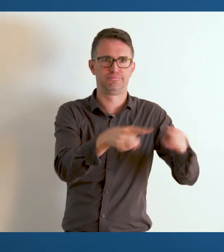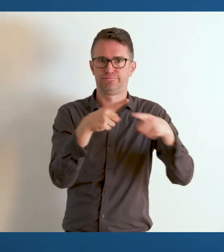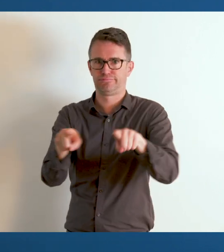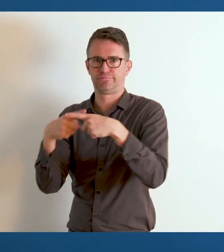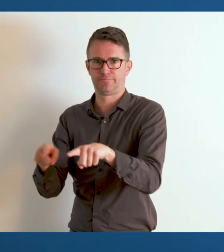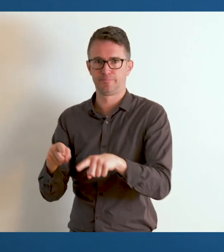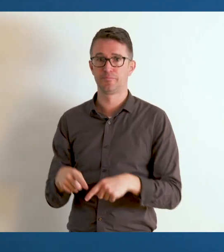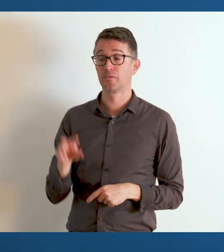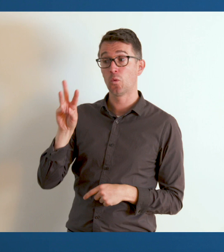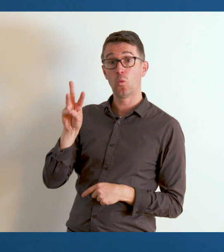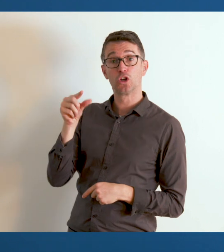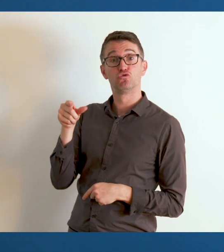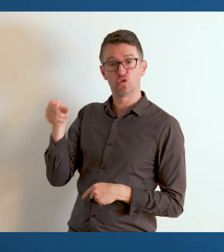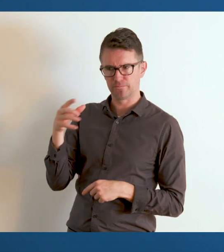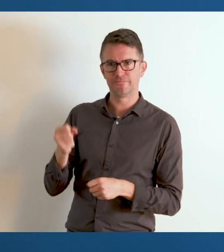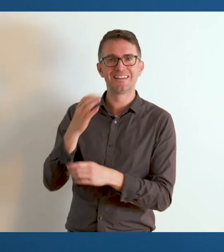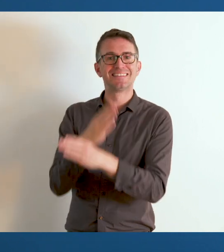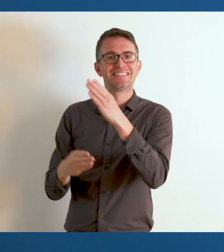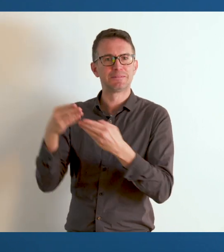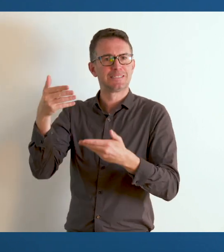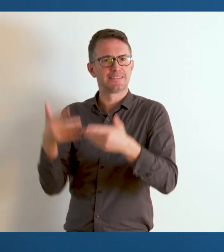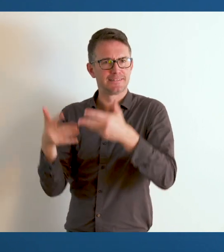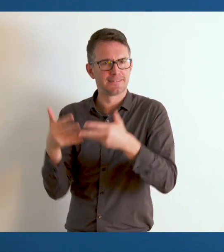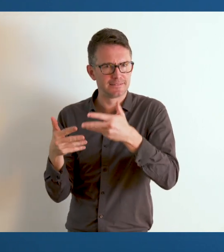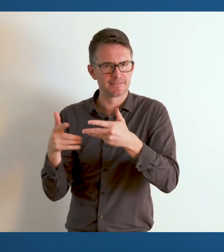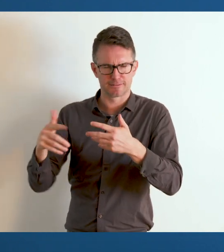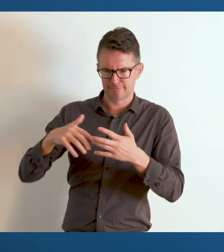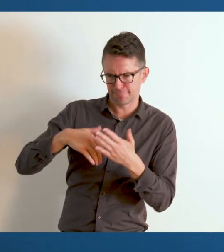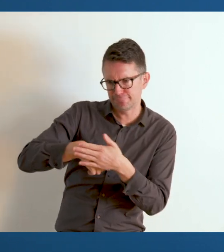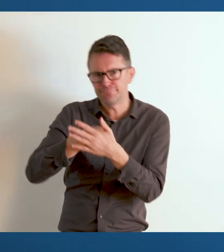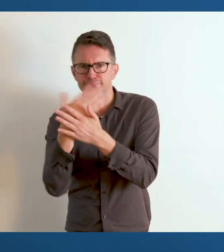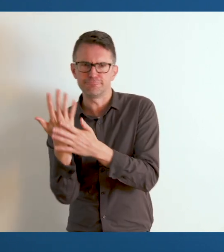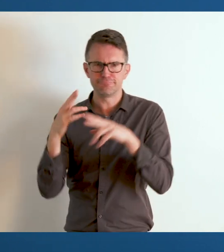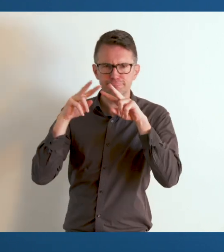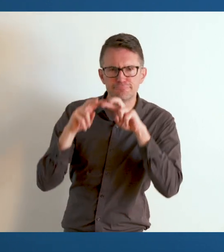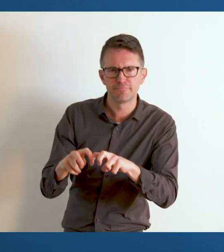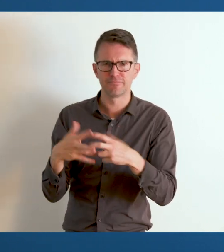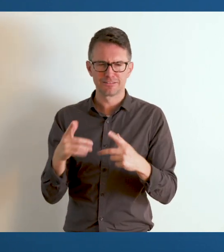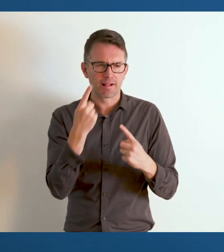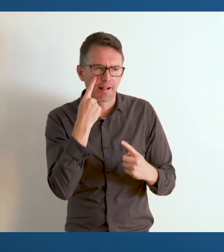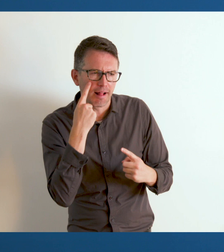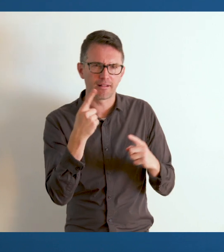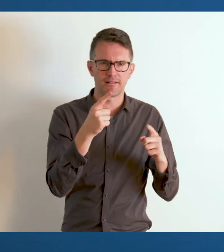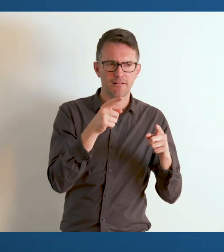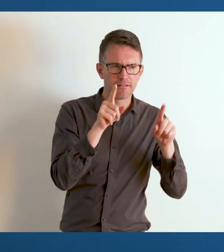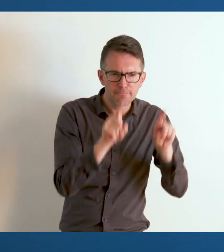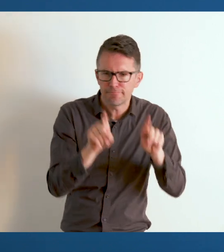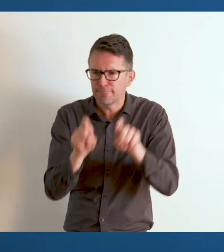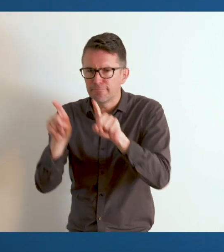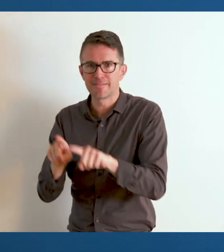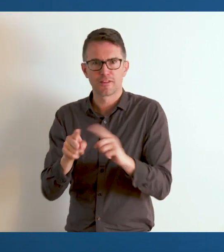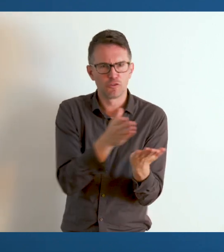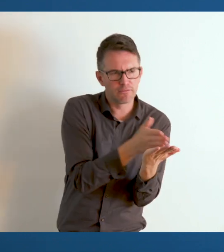Group on Disability Statistics has developed and tested a variety of tools for collecting reliable,